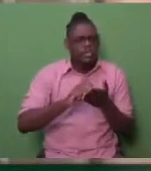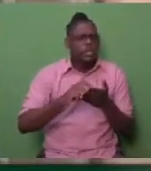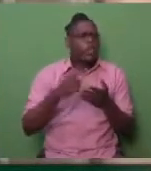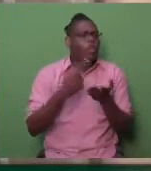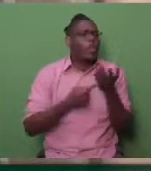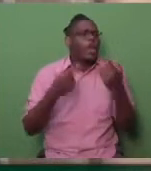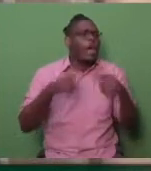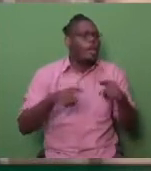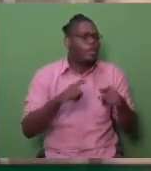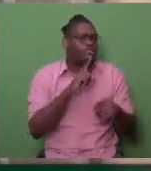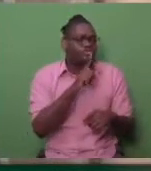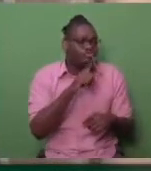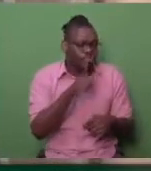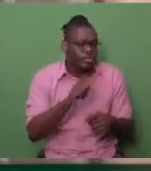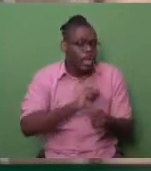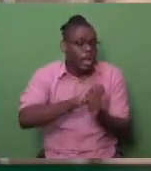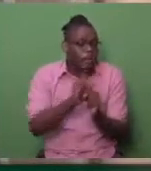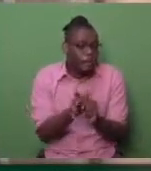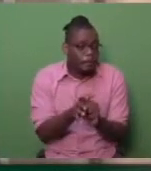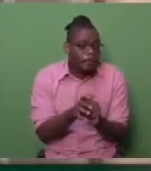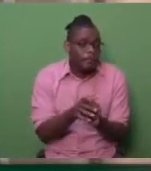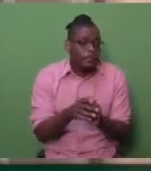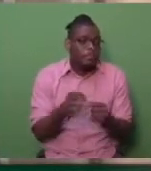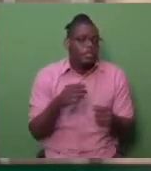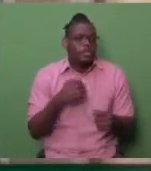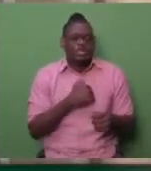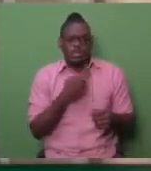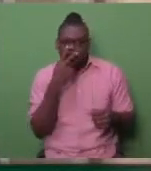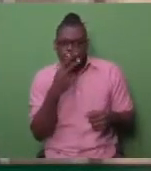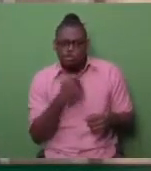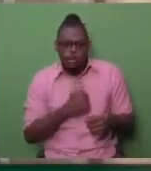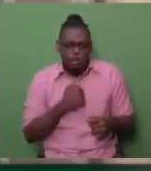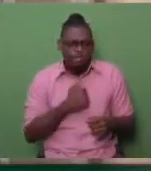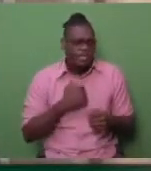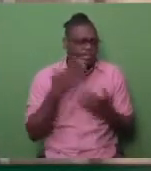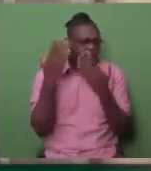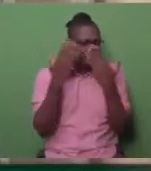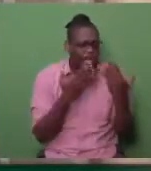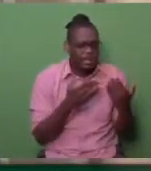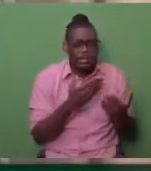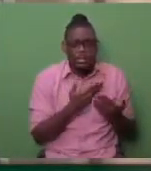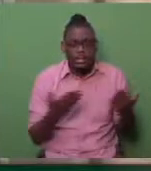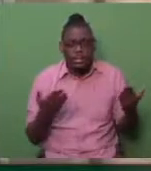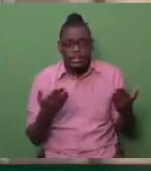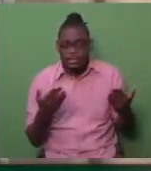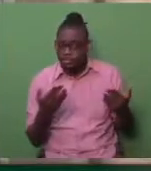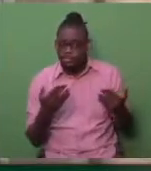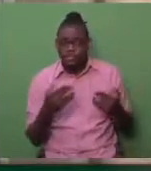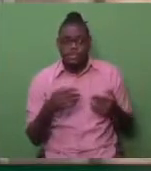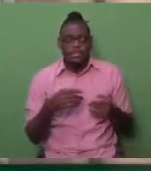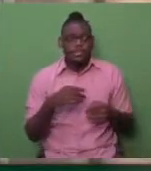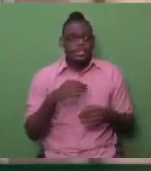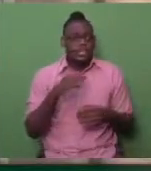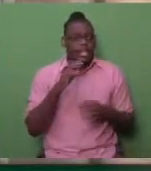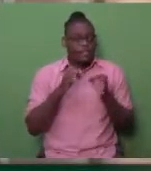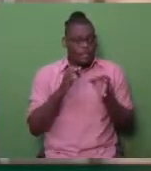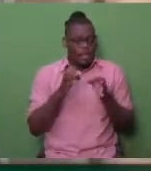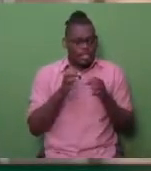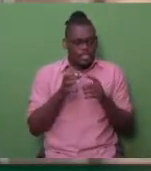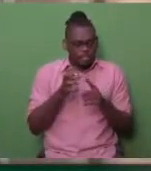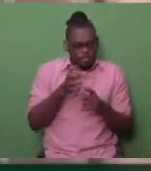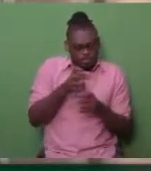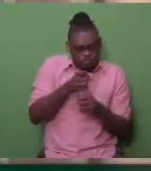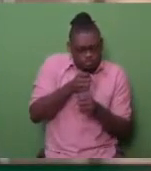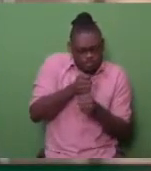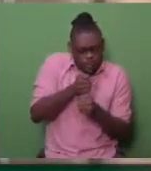stifle free speech both inside and outside of this parliament. It will be a story about how public health officials ignored warnings about a